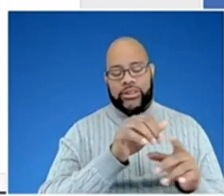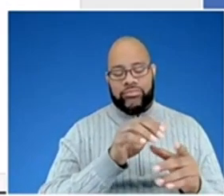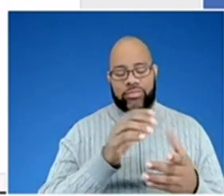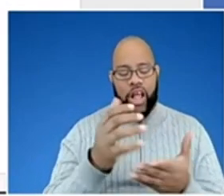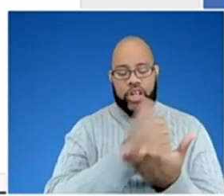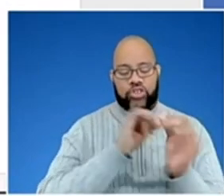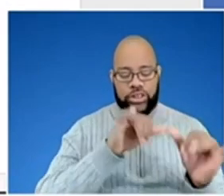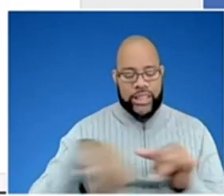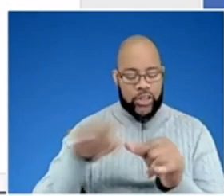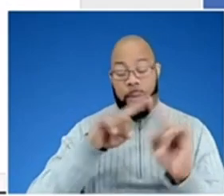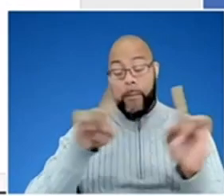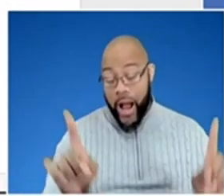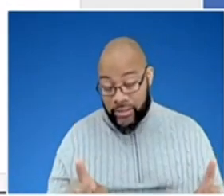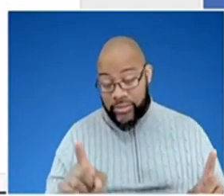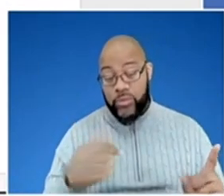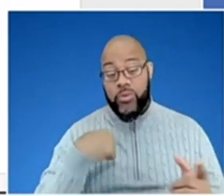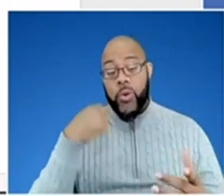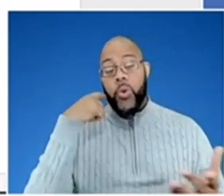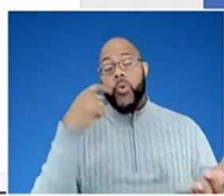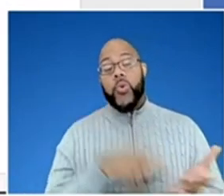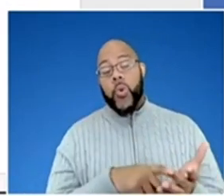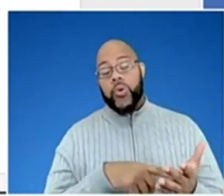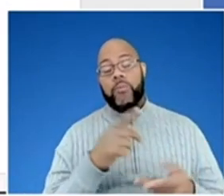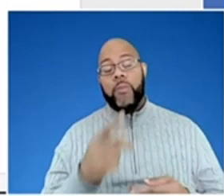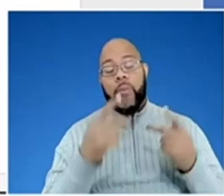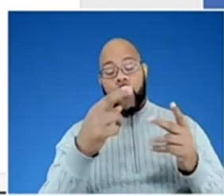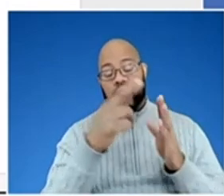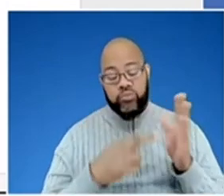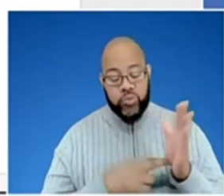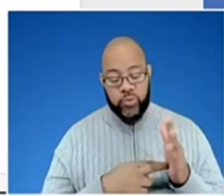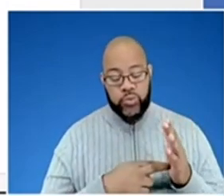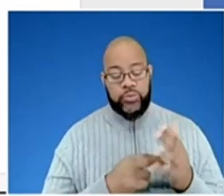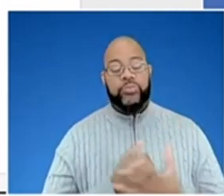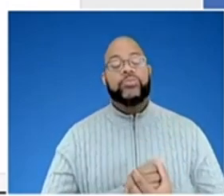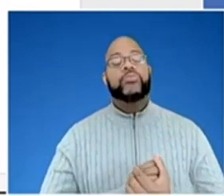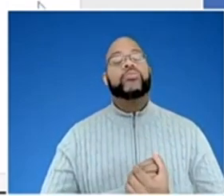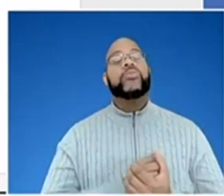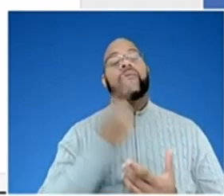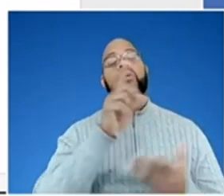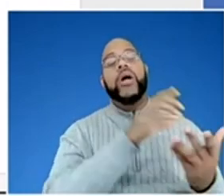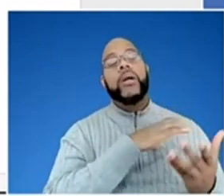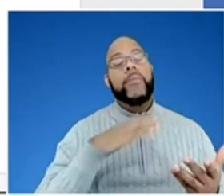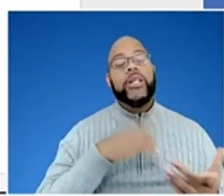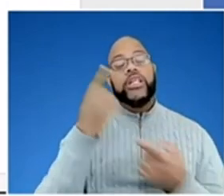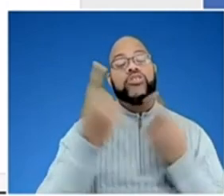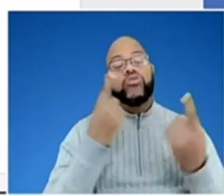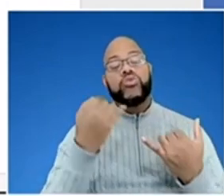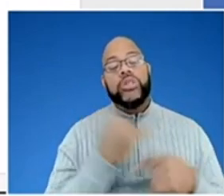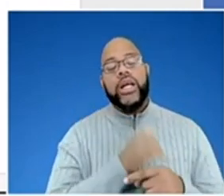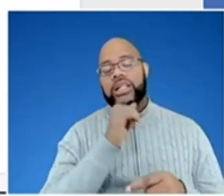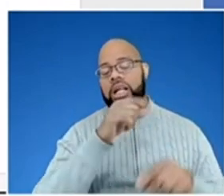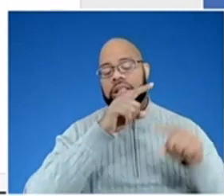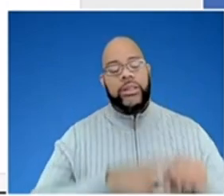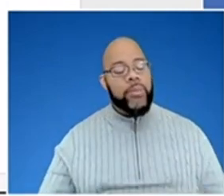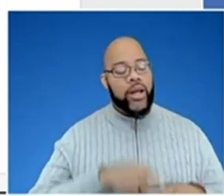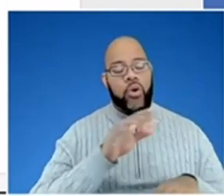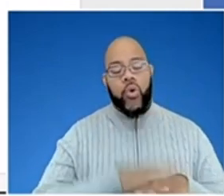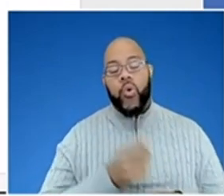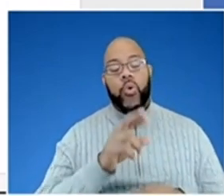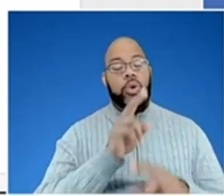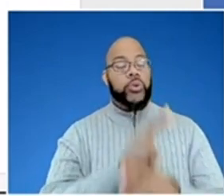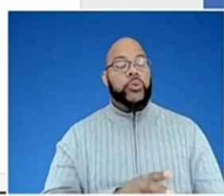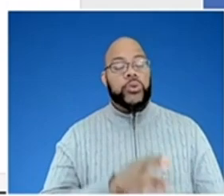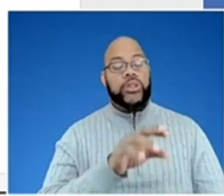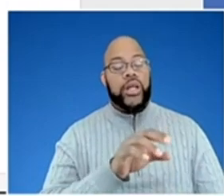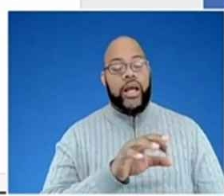However, as we've noted, the proposed regulations here for the committee's consideration today do not rely on or use the